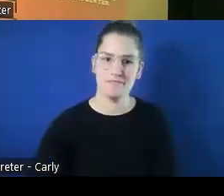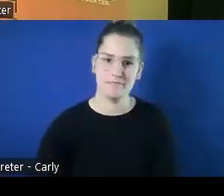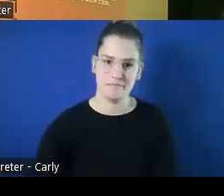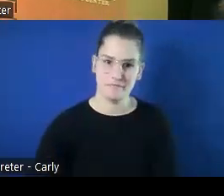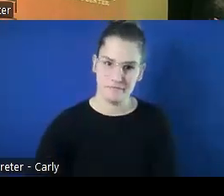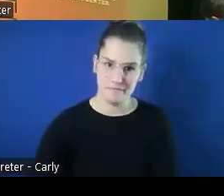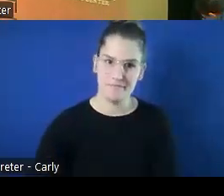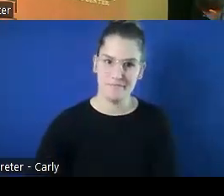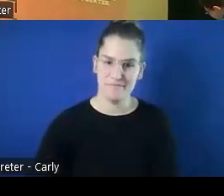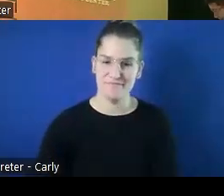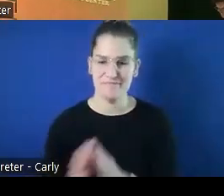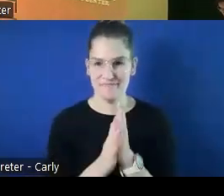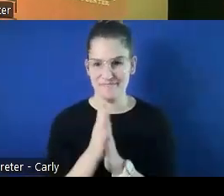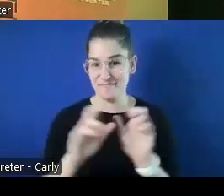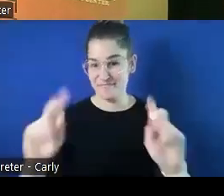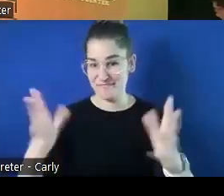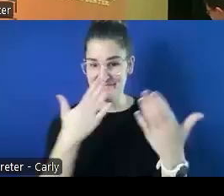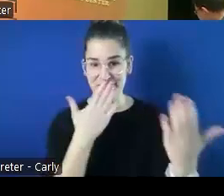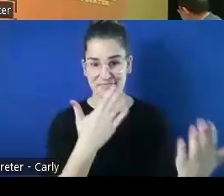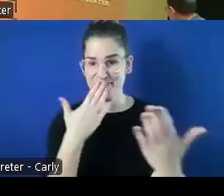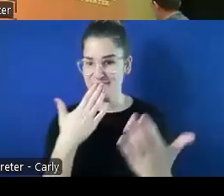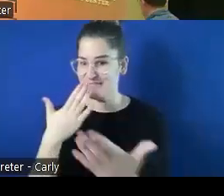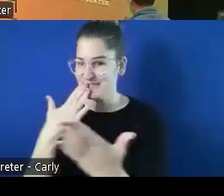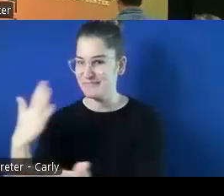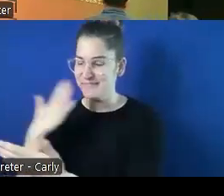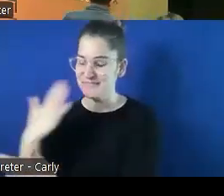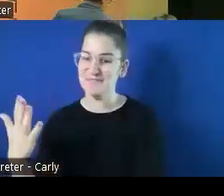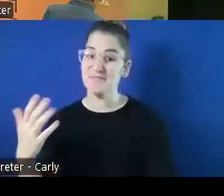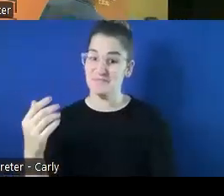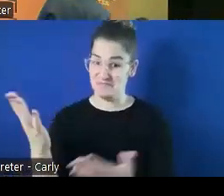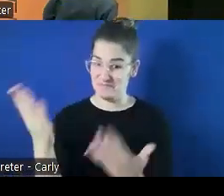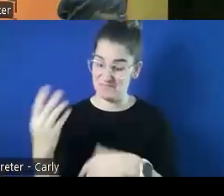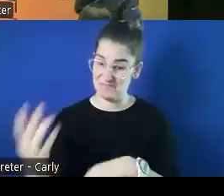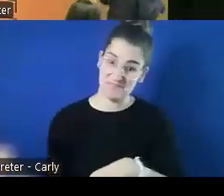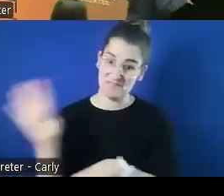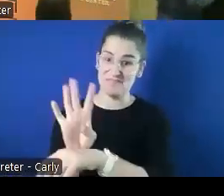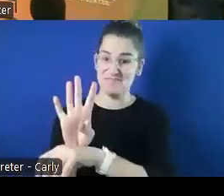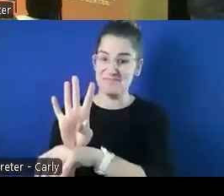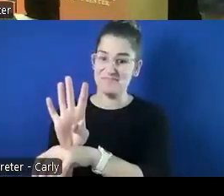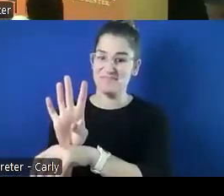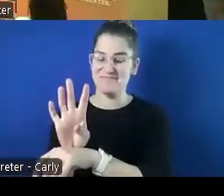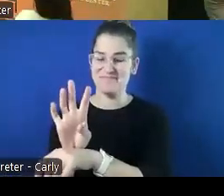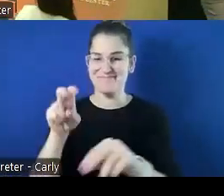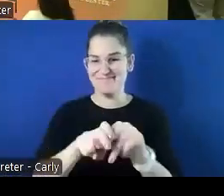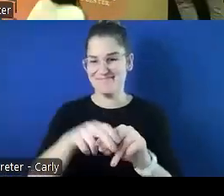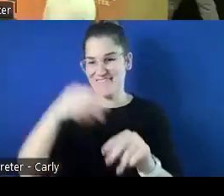All right, well, thank you all. If you could all come up here now and take a seat in the front.